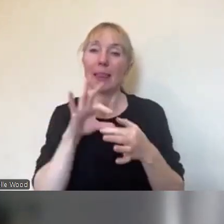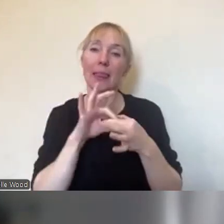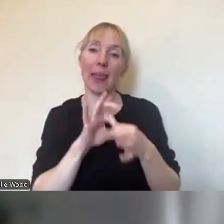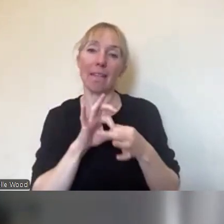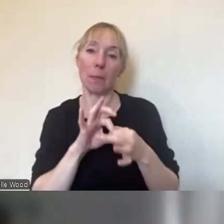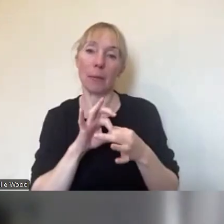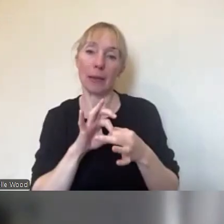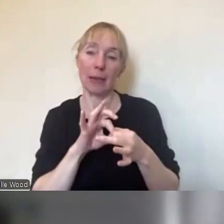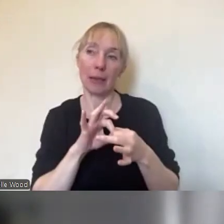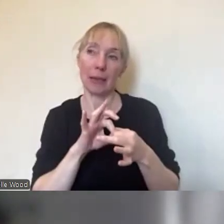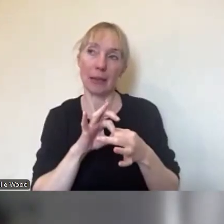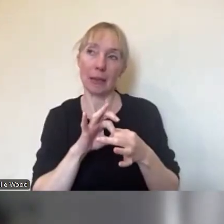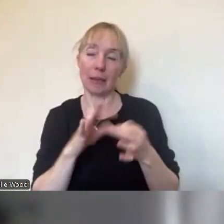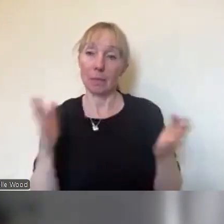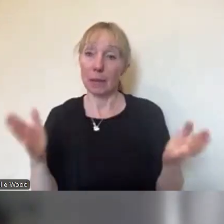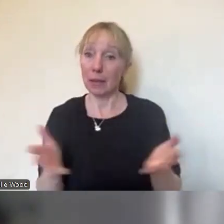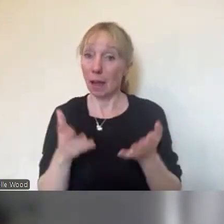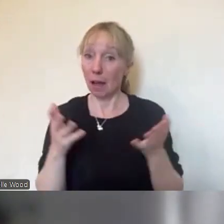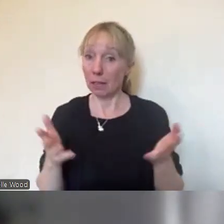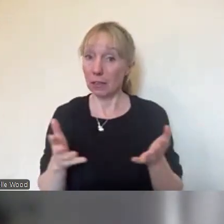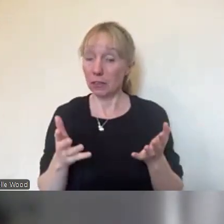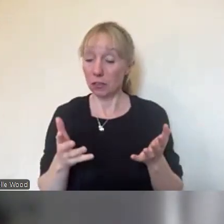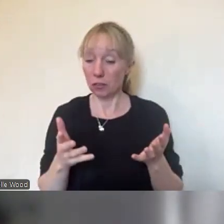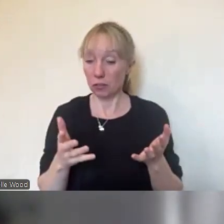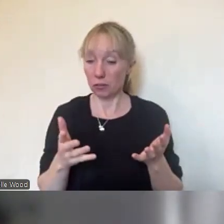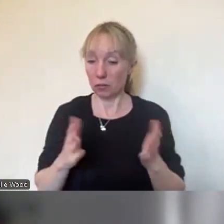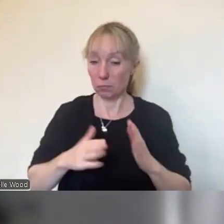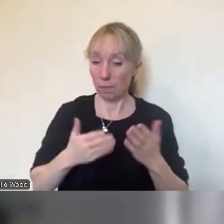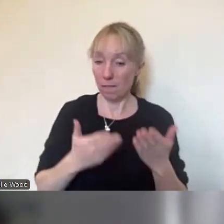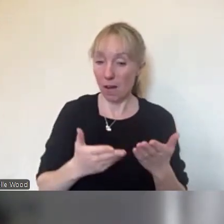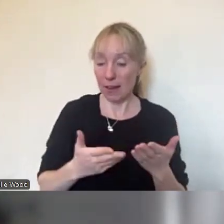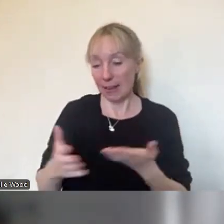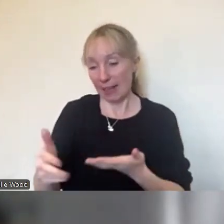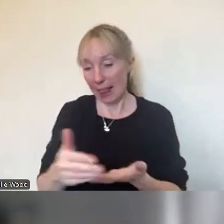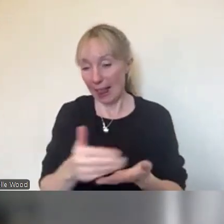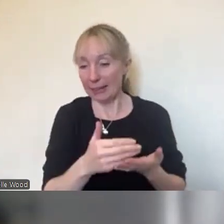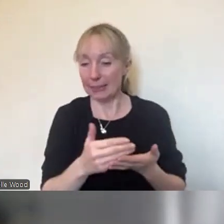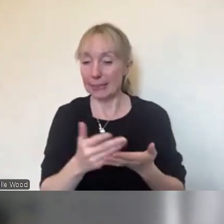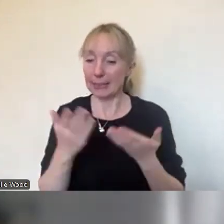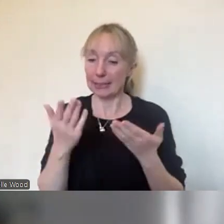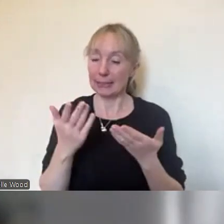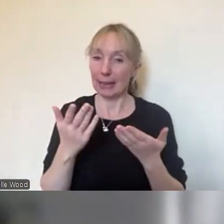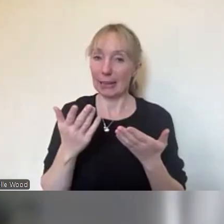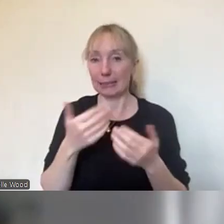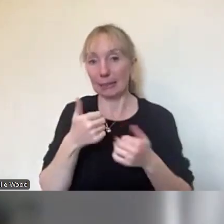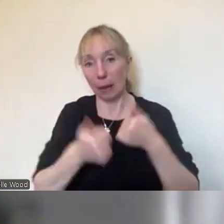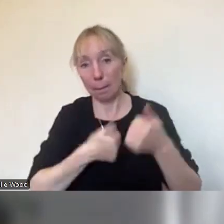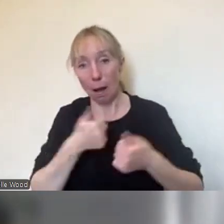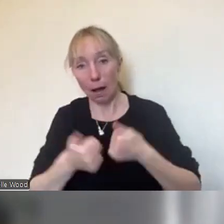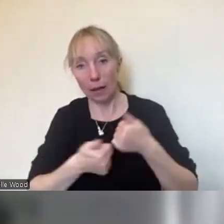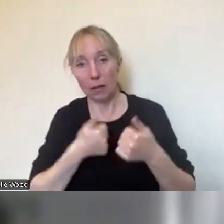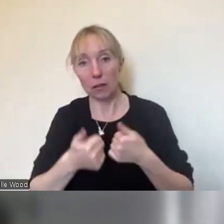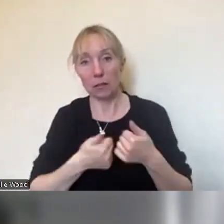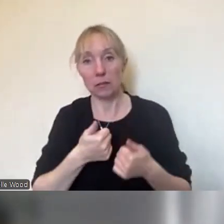was encouraged, provided, collected, admired. and the